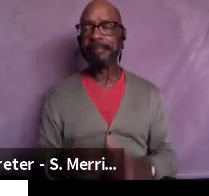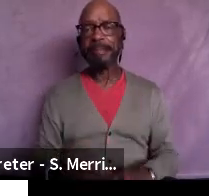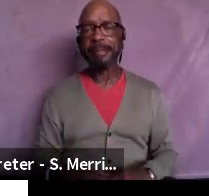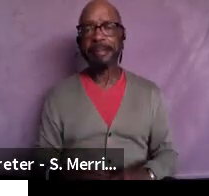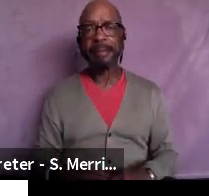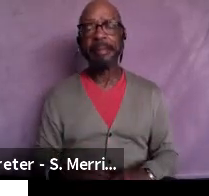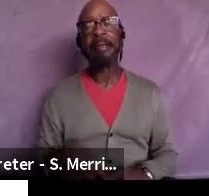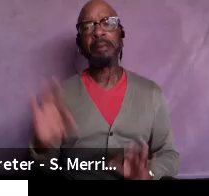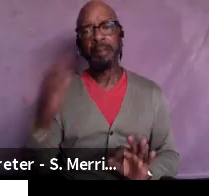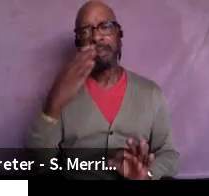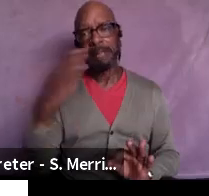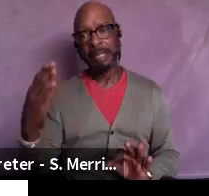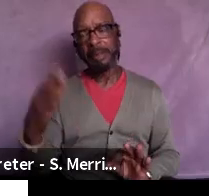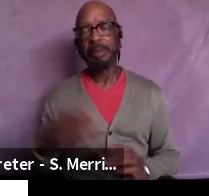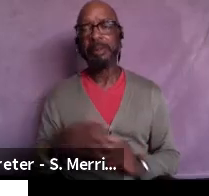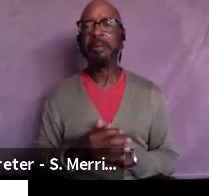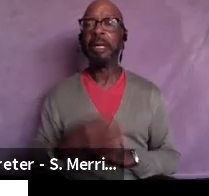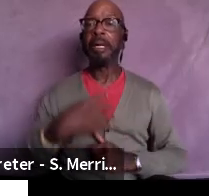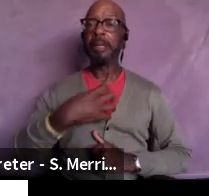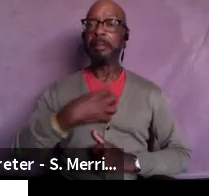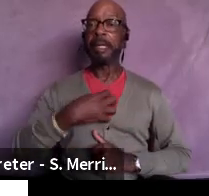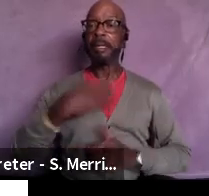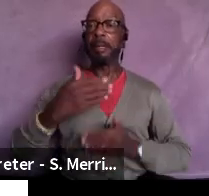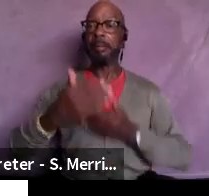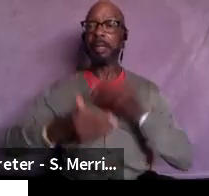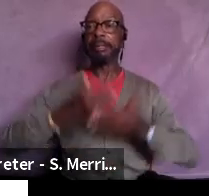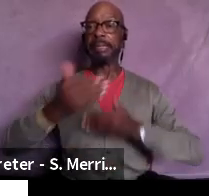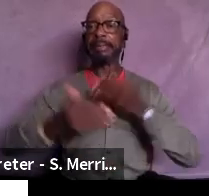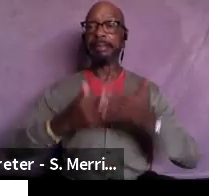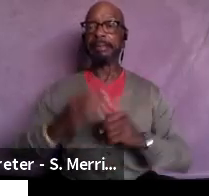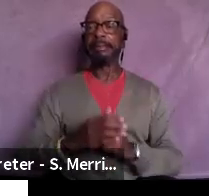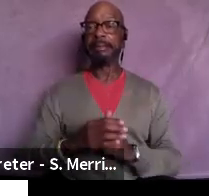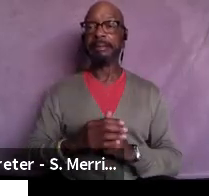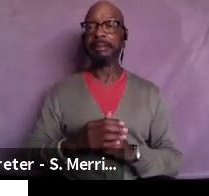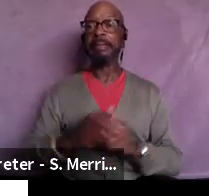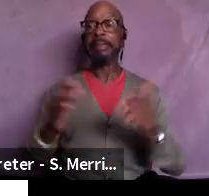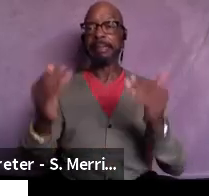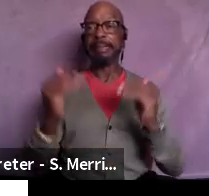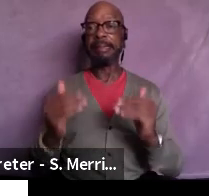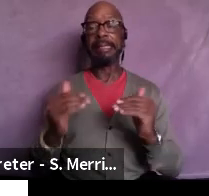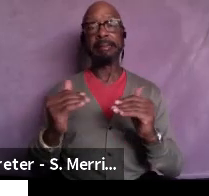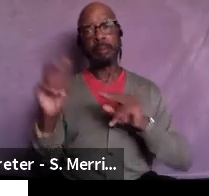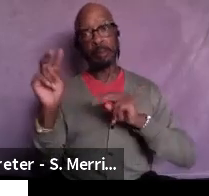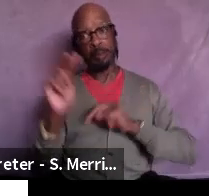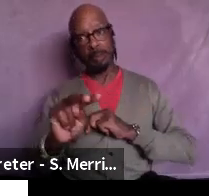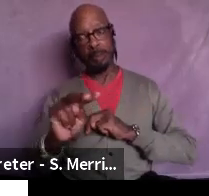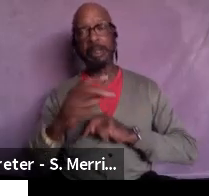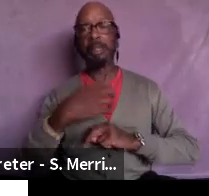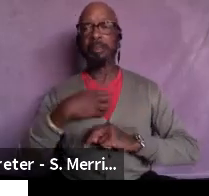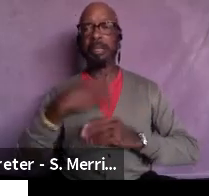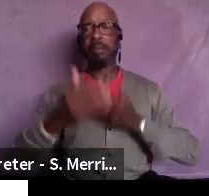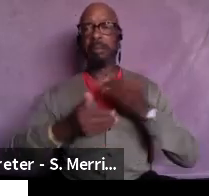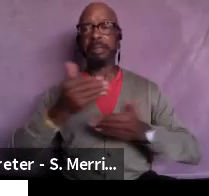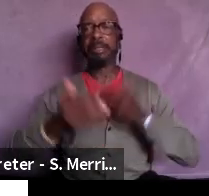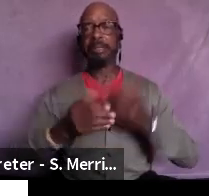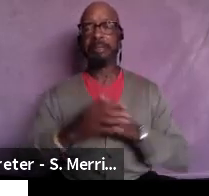Thank you. The complaint process. Next, let's look at the complaint process. An